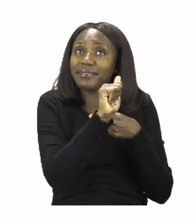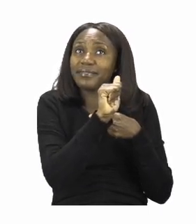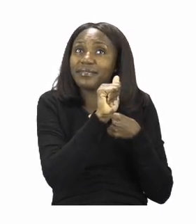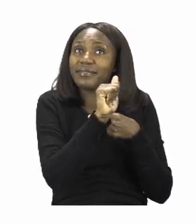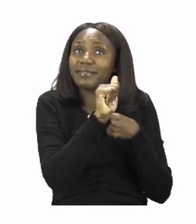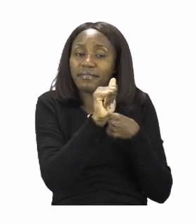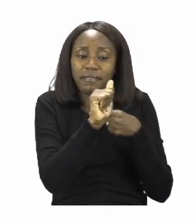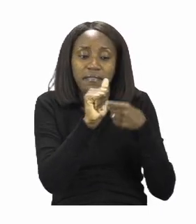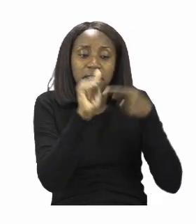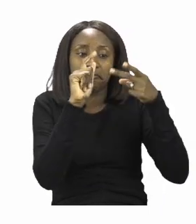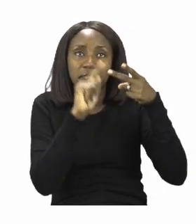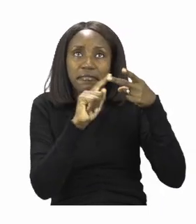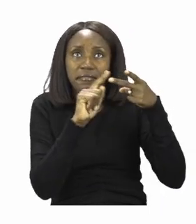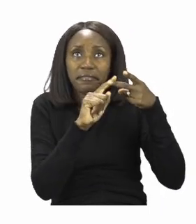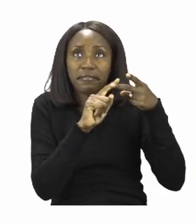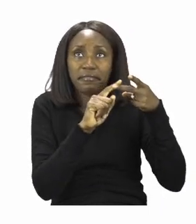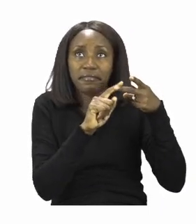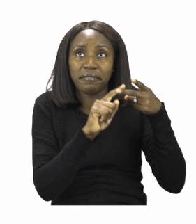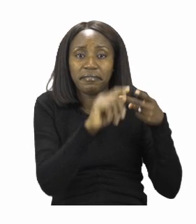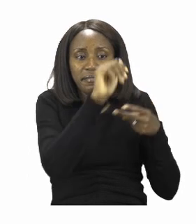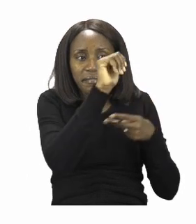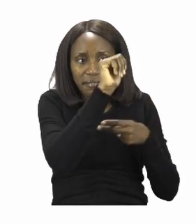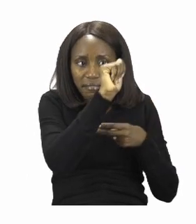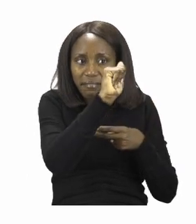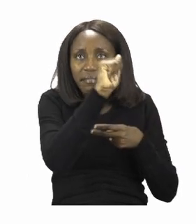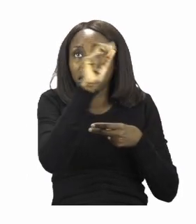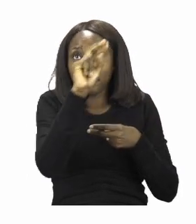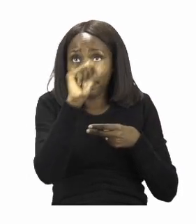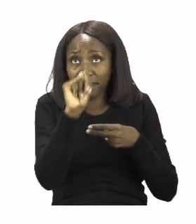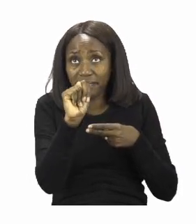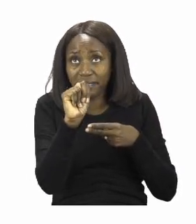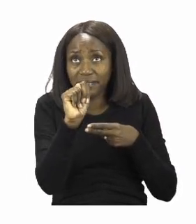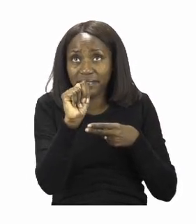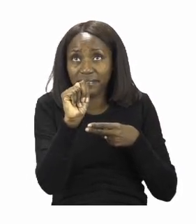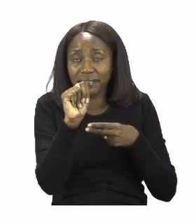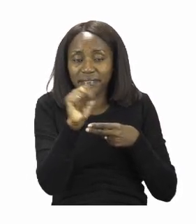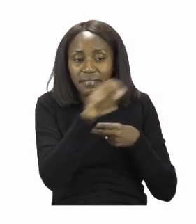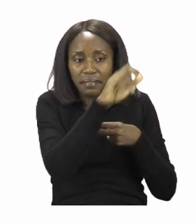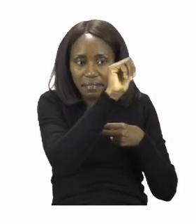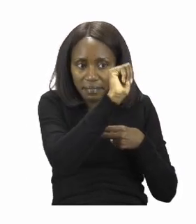The next one is an.